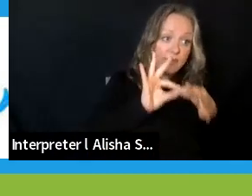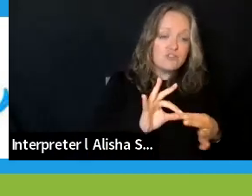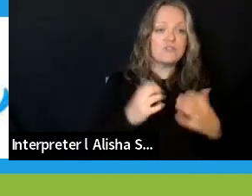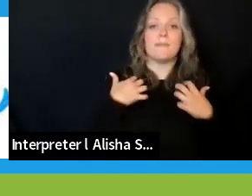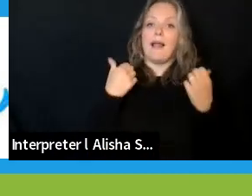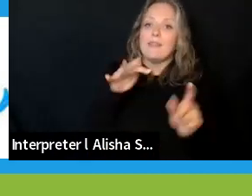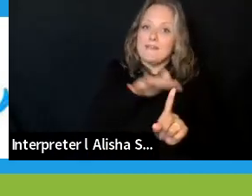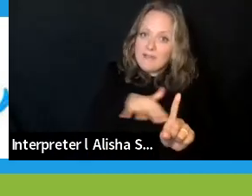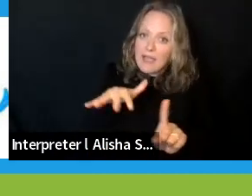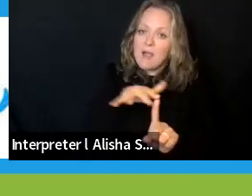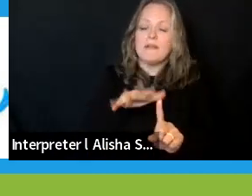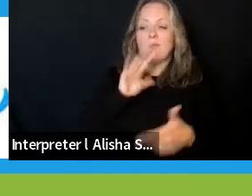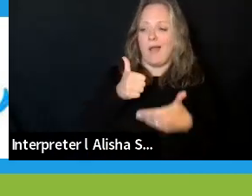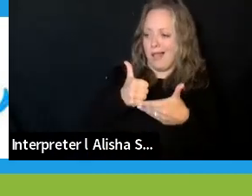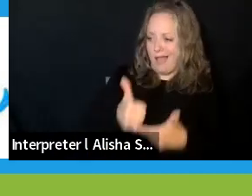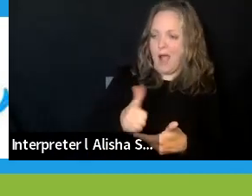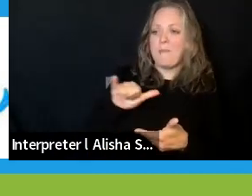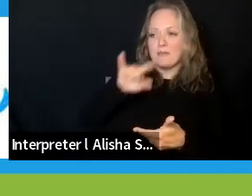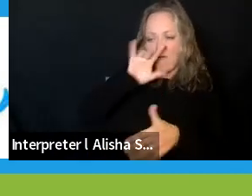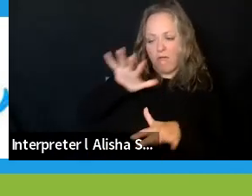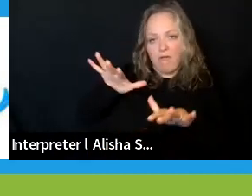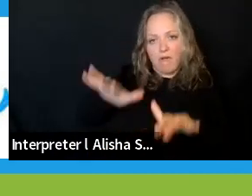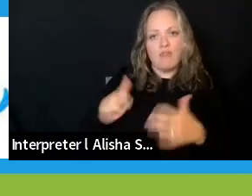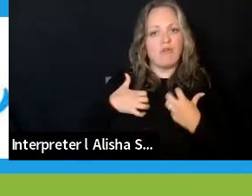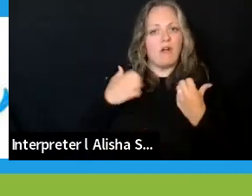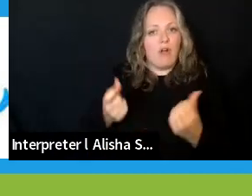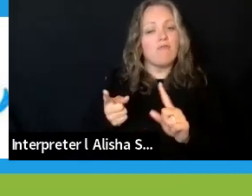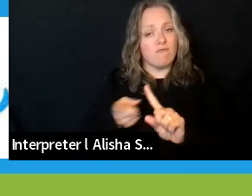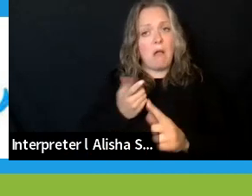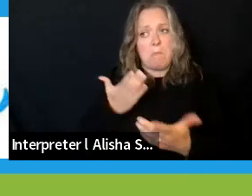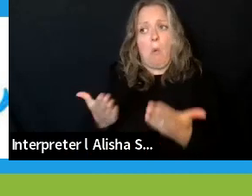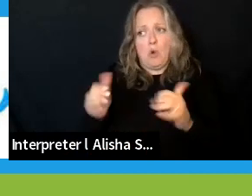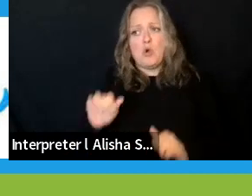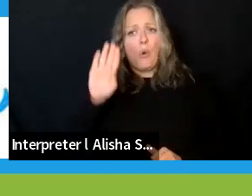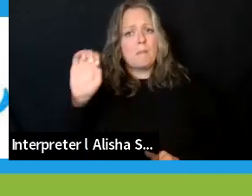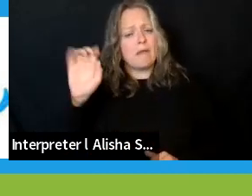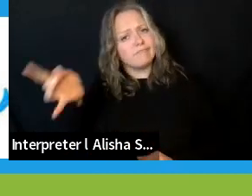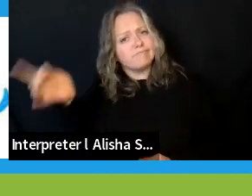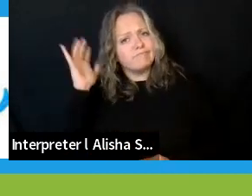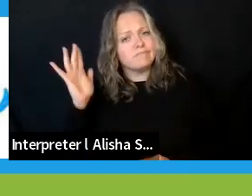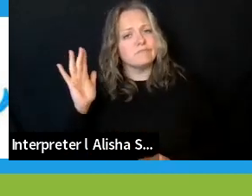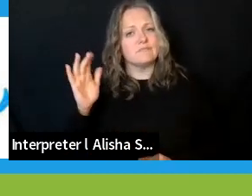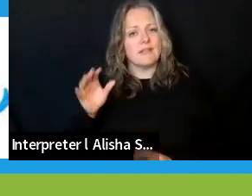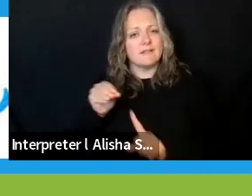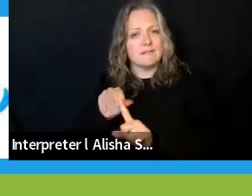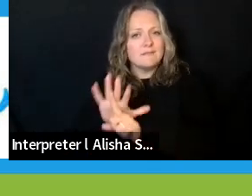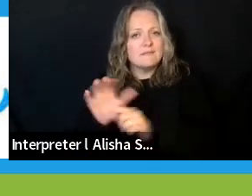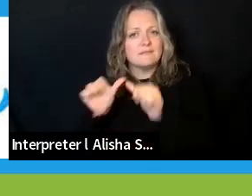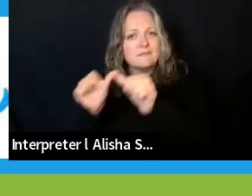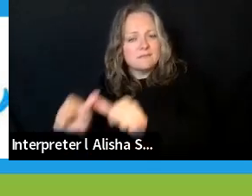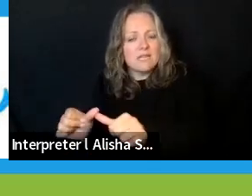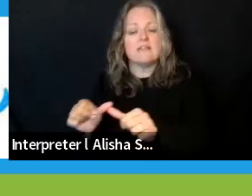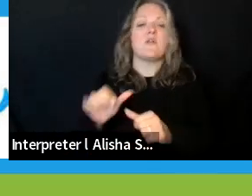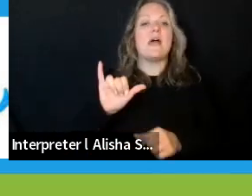brain to recover from what might otherwise be damaging effects. So this is tolerable stress. It's when situations